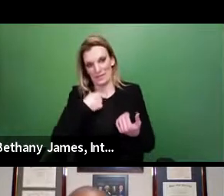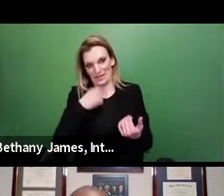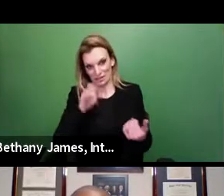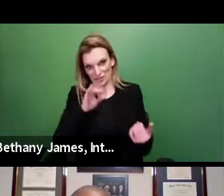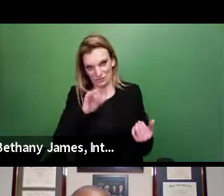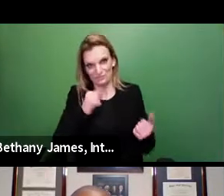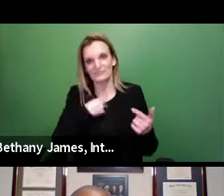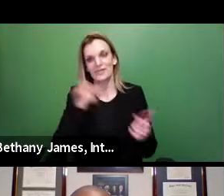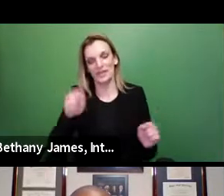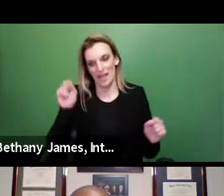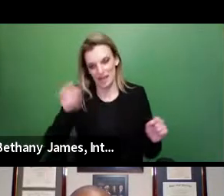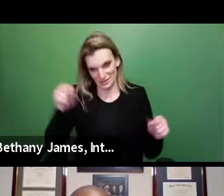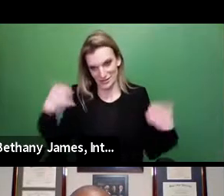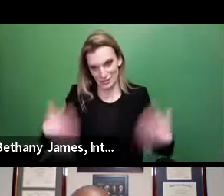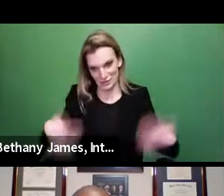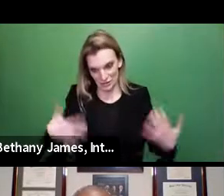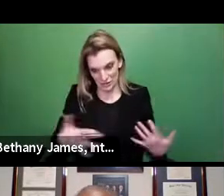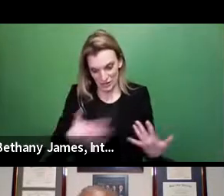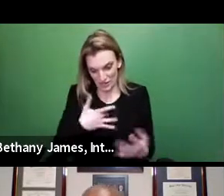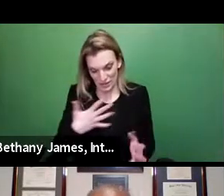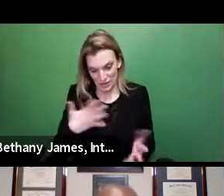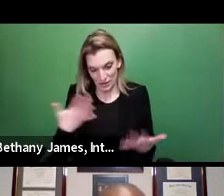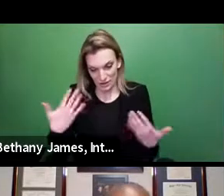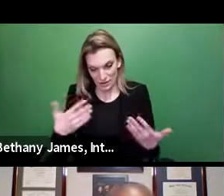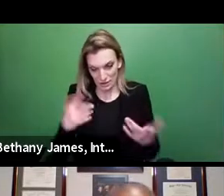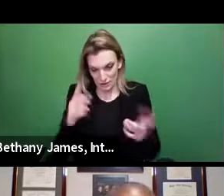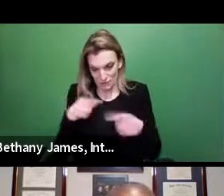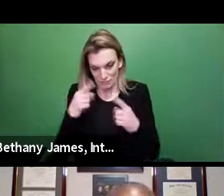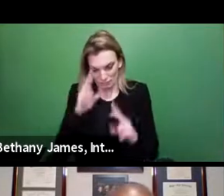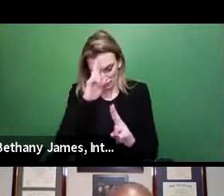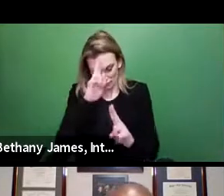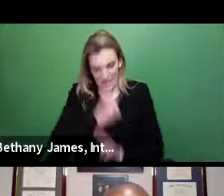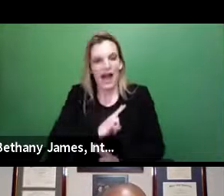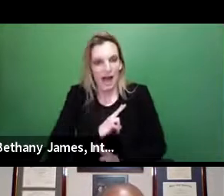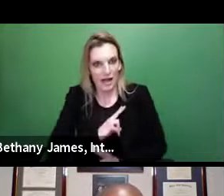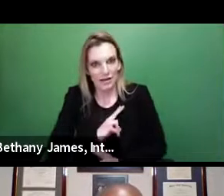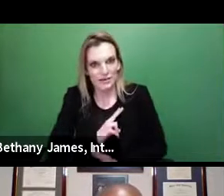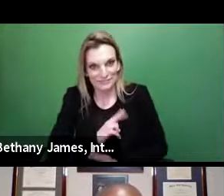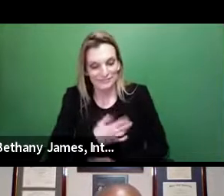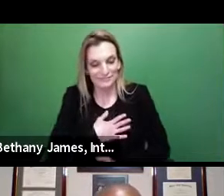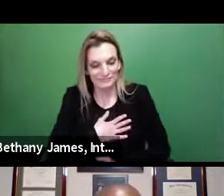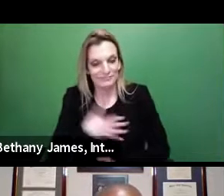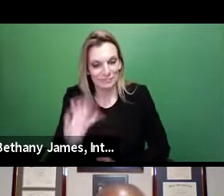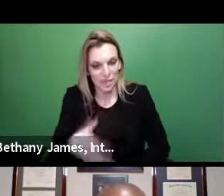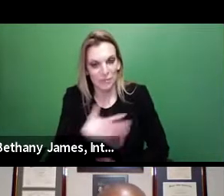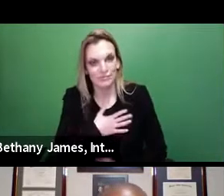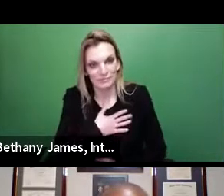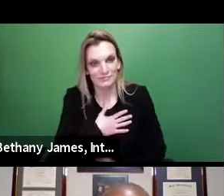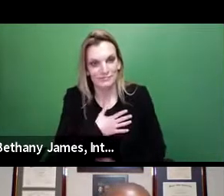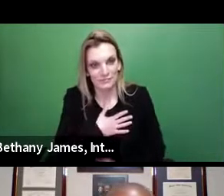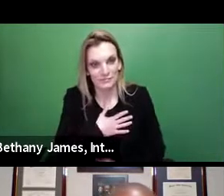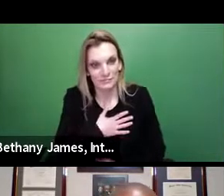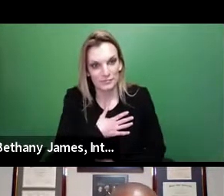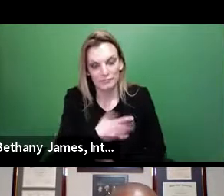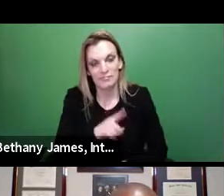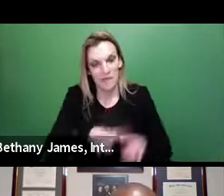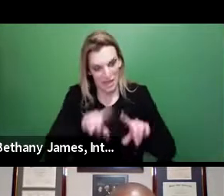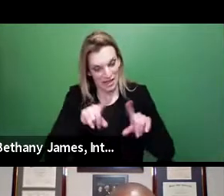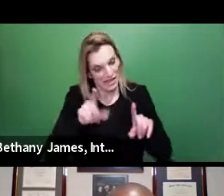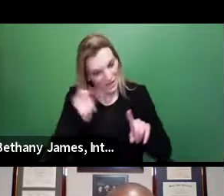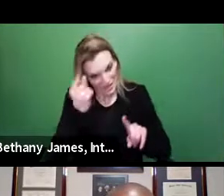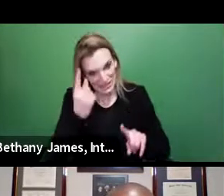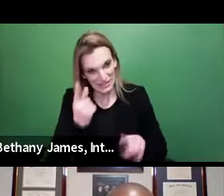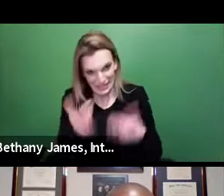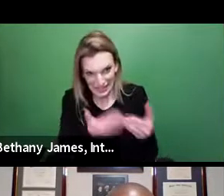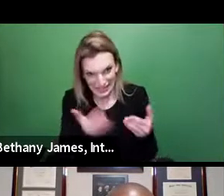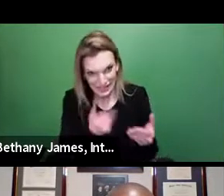It's been an unbelievable honor to serve with everybody. At the same time, it's been an unbelievable challenge. I think